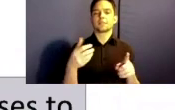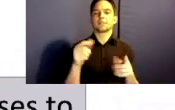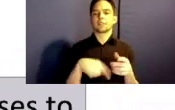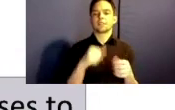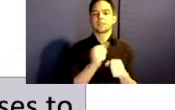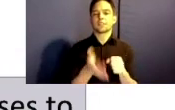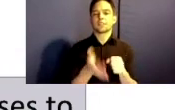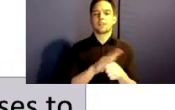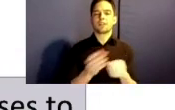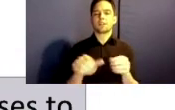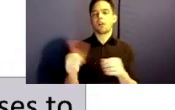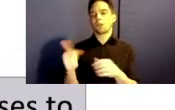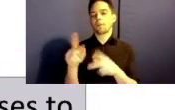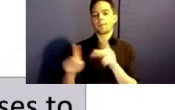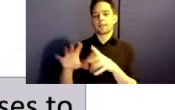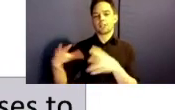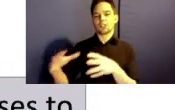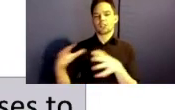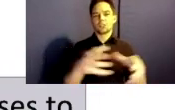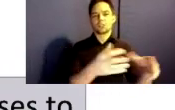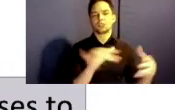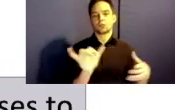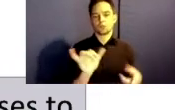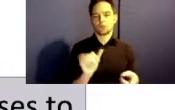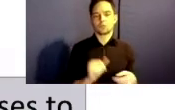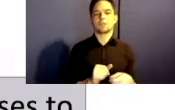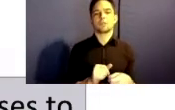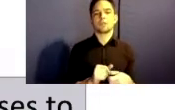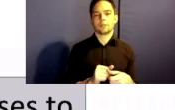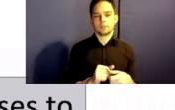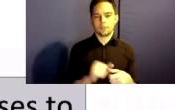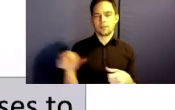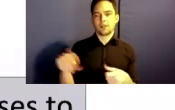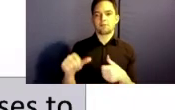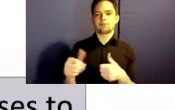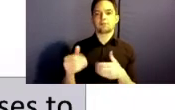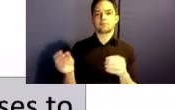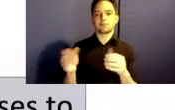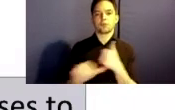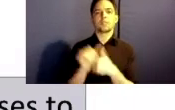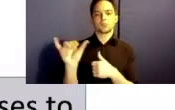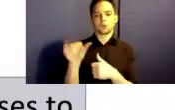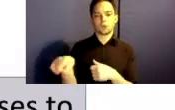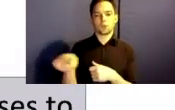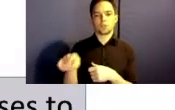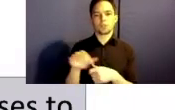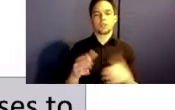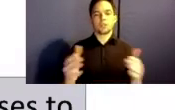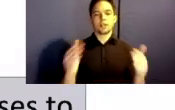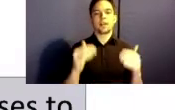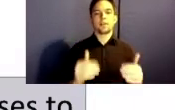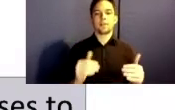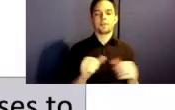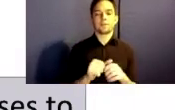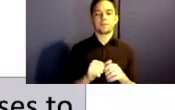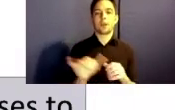other populations who are not at risky, and to really